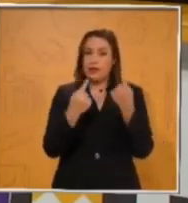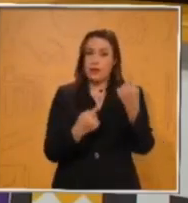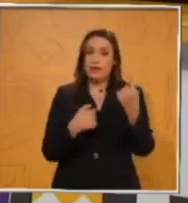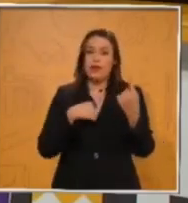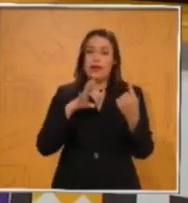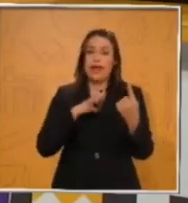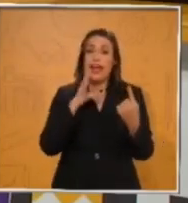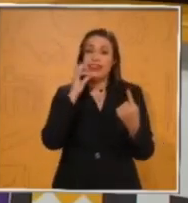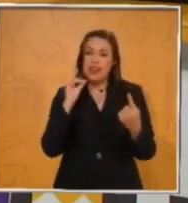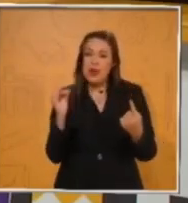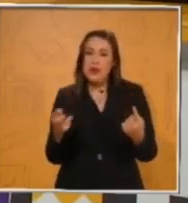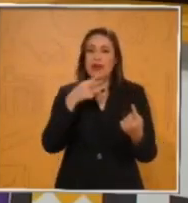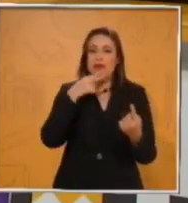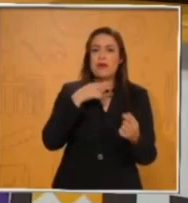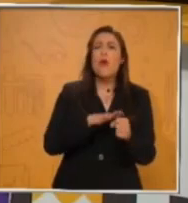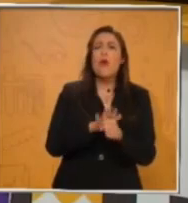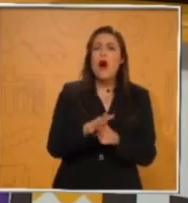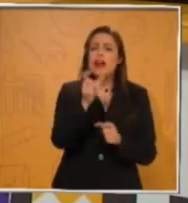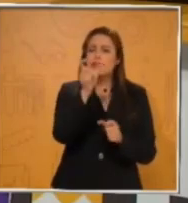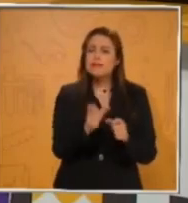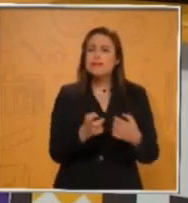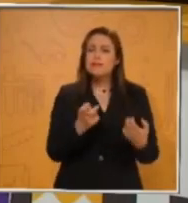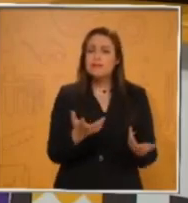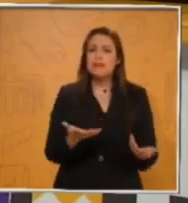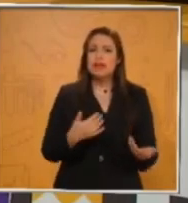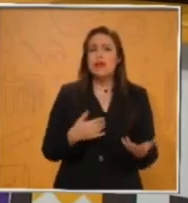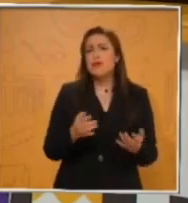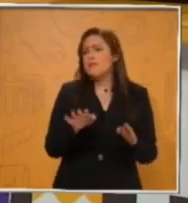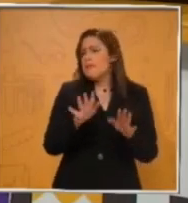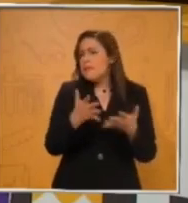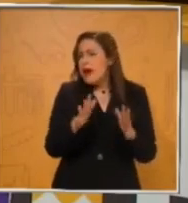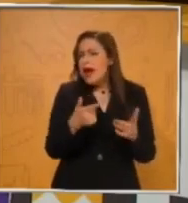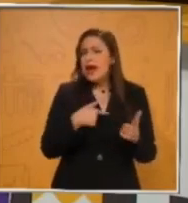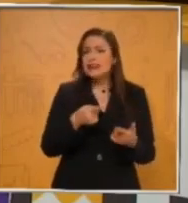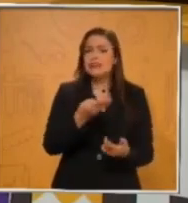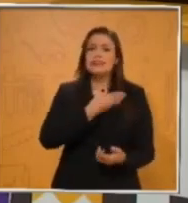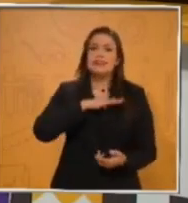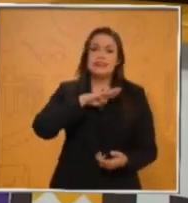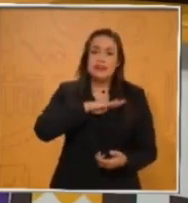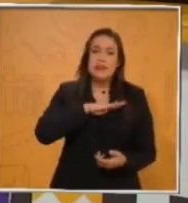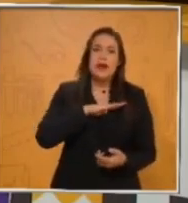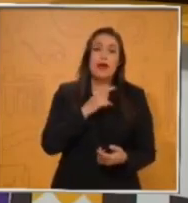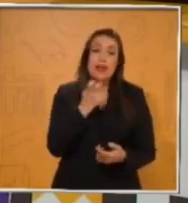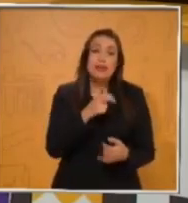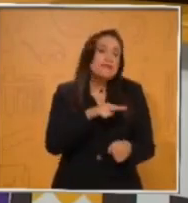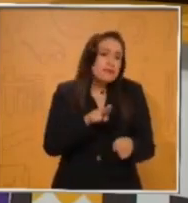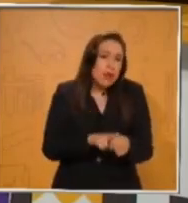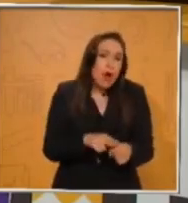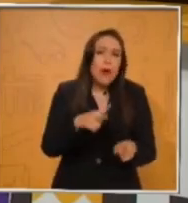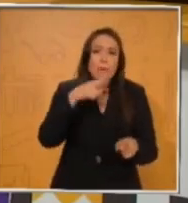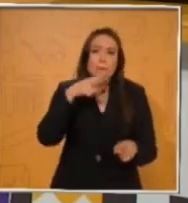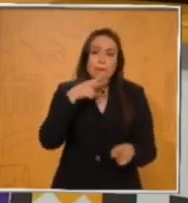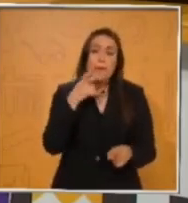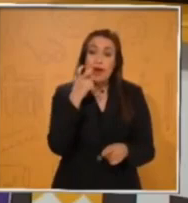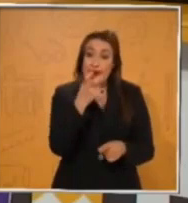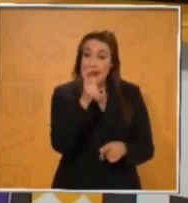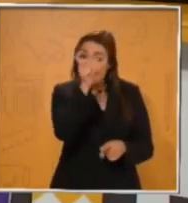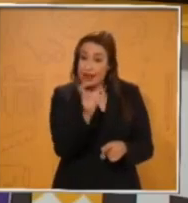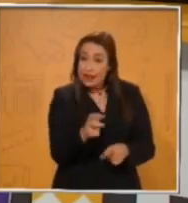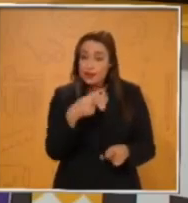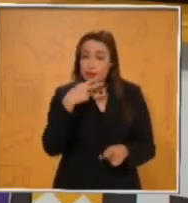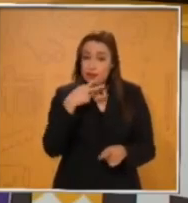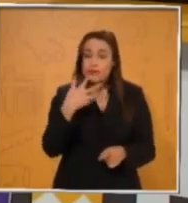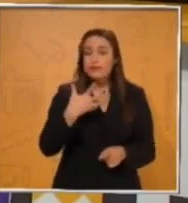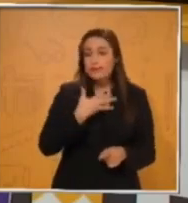verbs. What are the regular verbs? They are similar to Spanish, regular. In the regular verbs, we